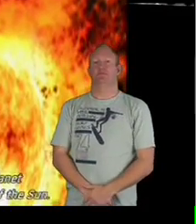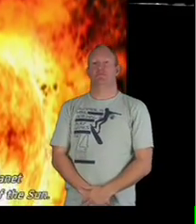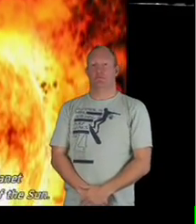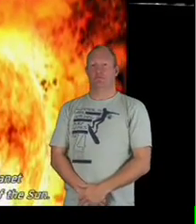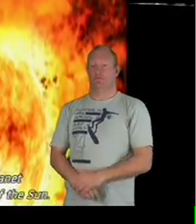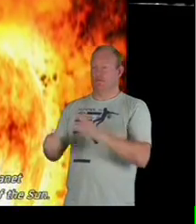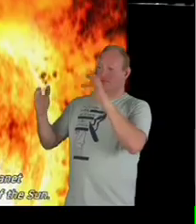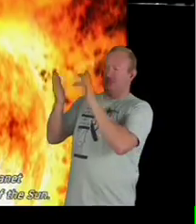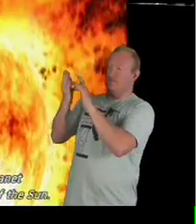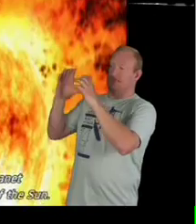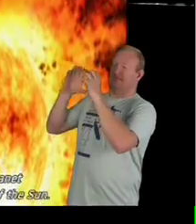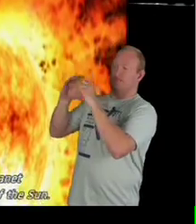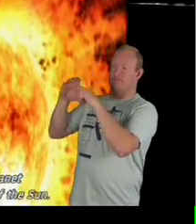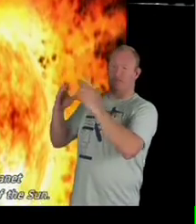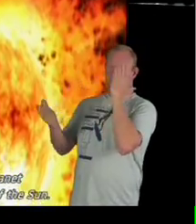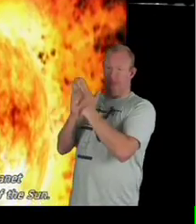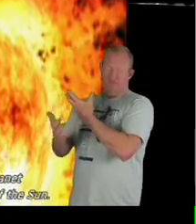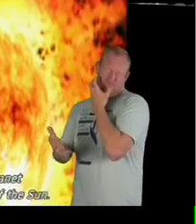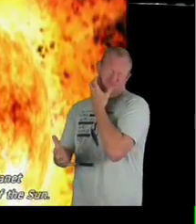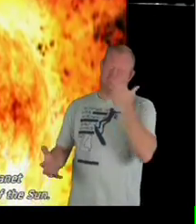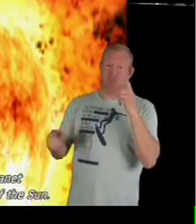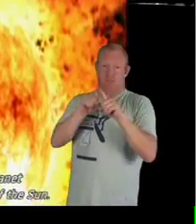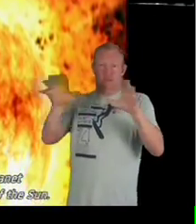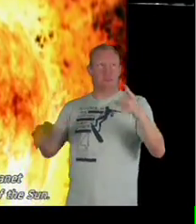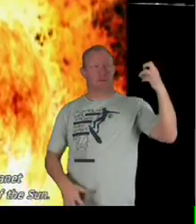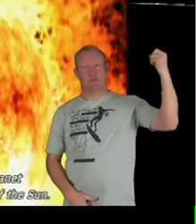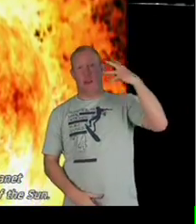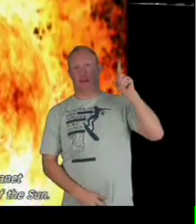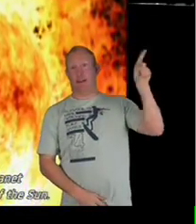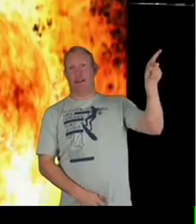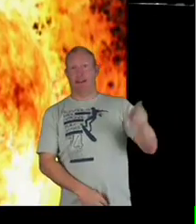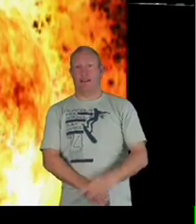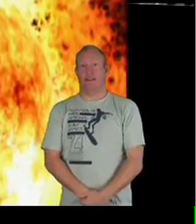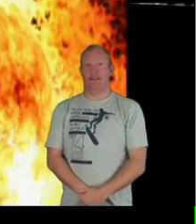The centre of our planet is as hot as the surface of the sun.